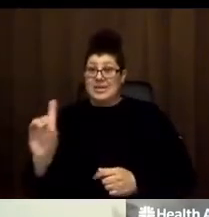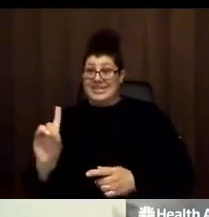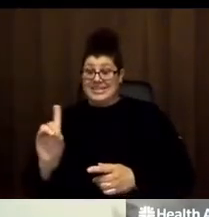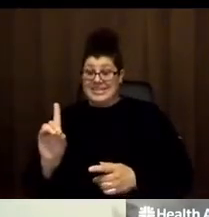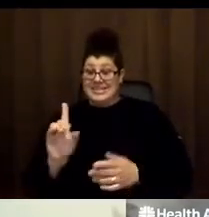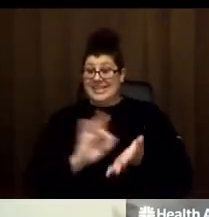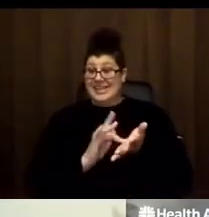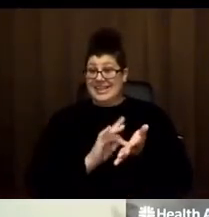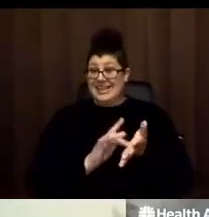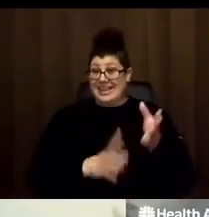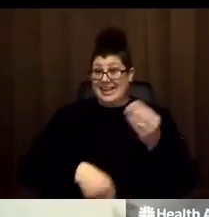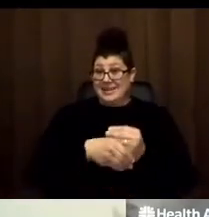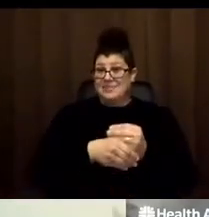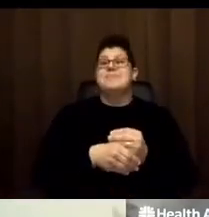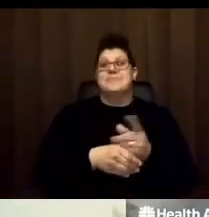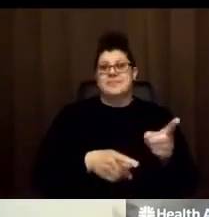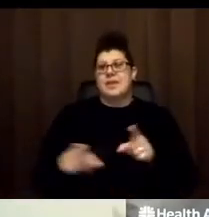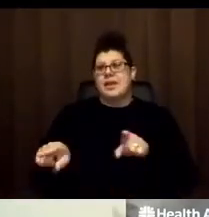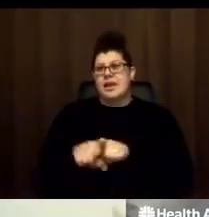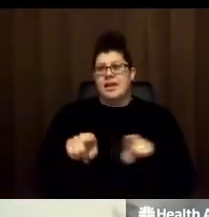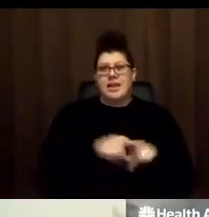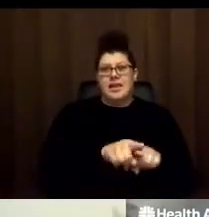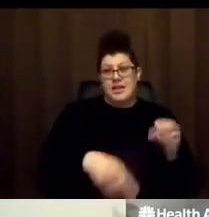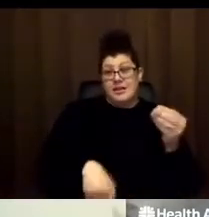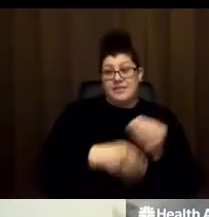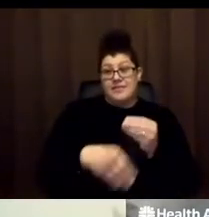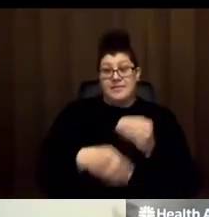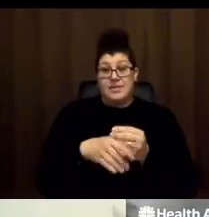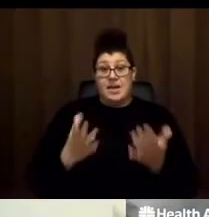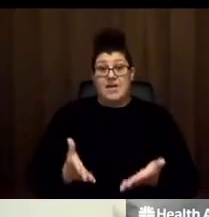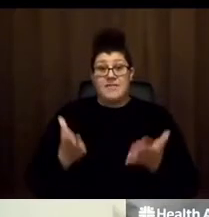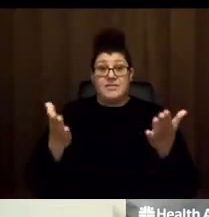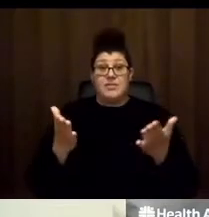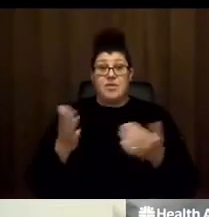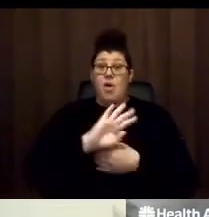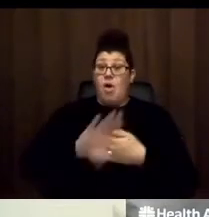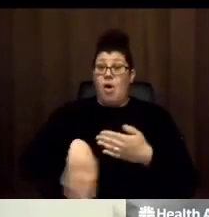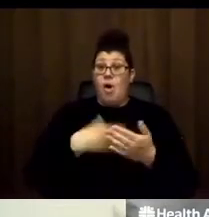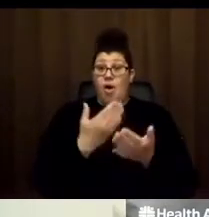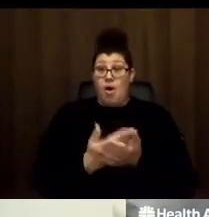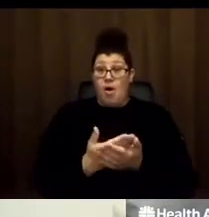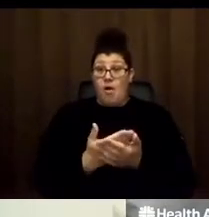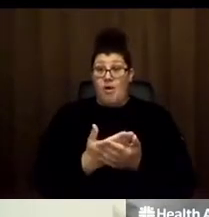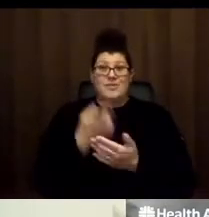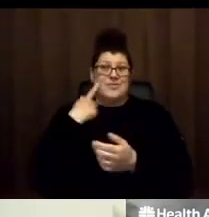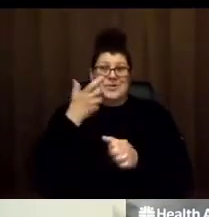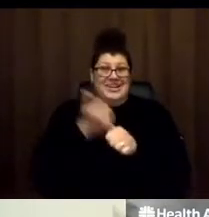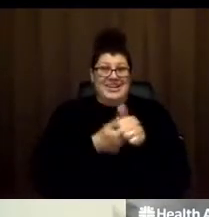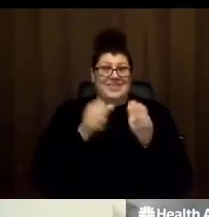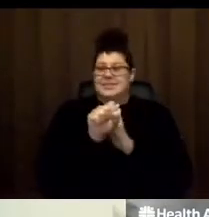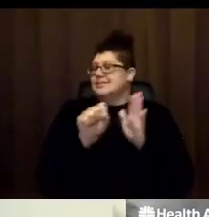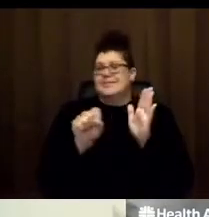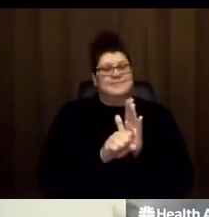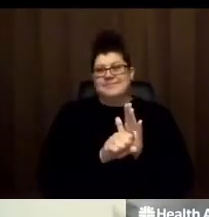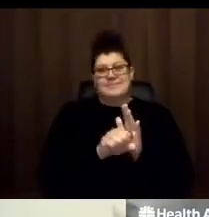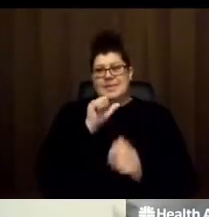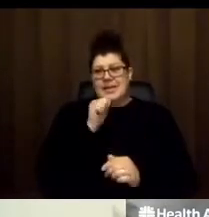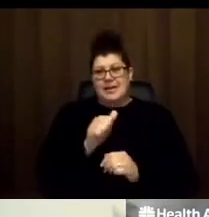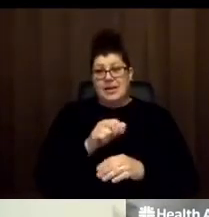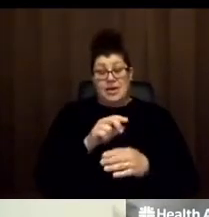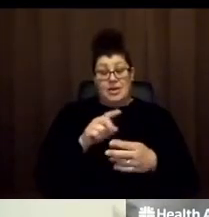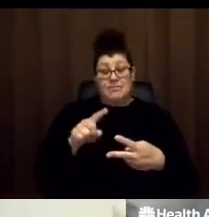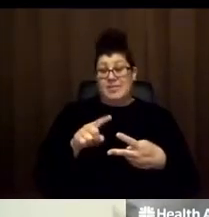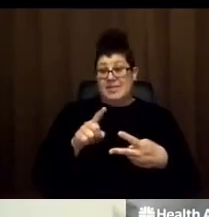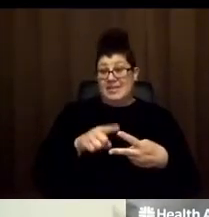of supplement plans offered, but not all of them are offered in every state. And remember, Original Medicare only covers